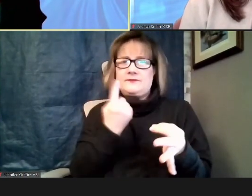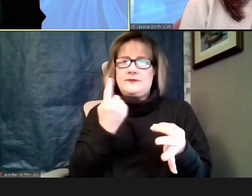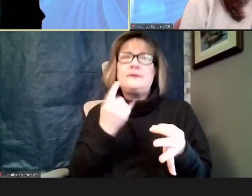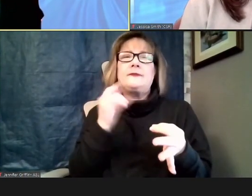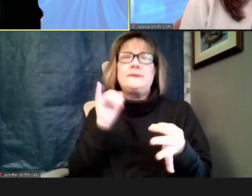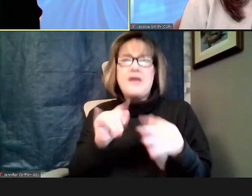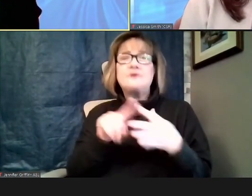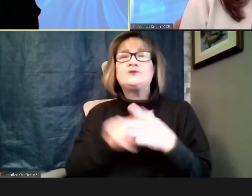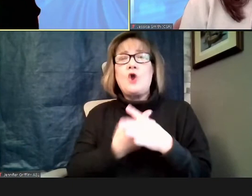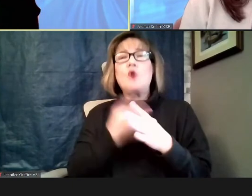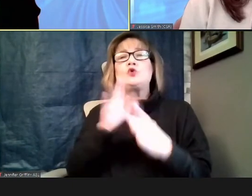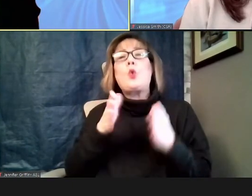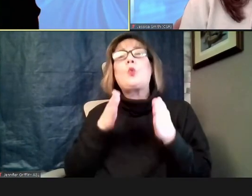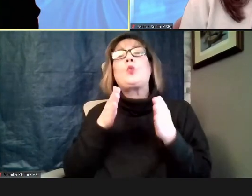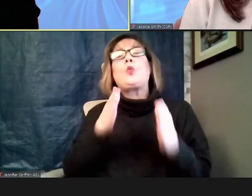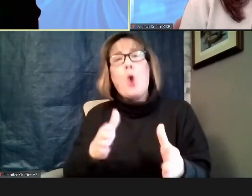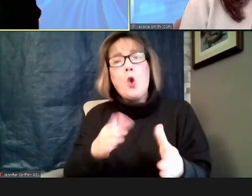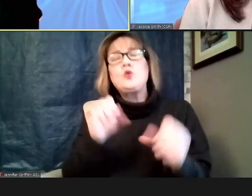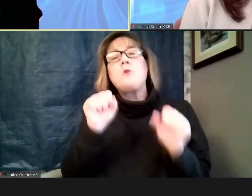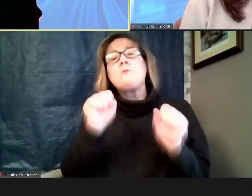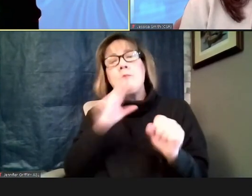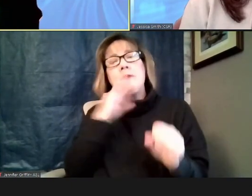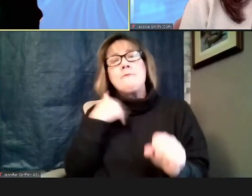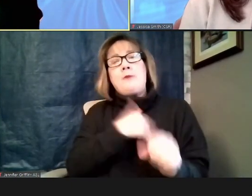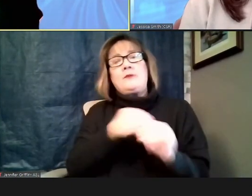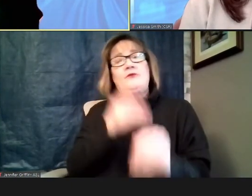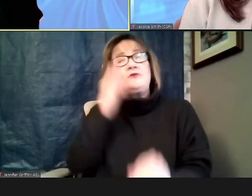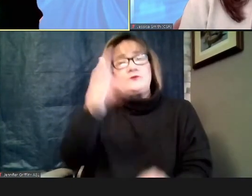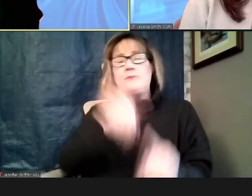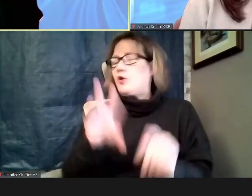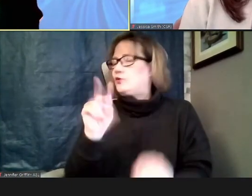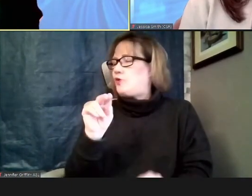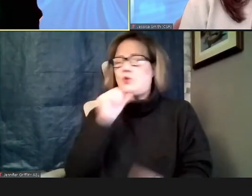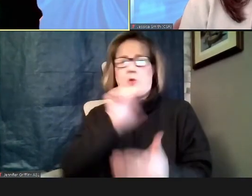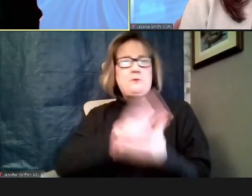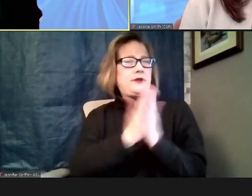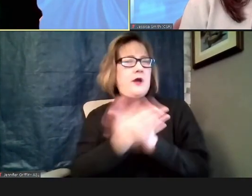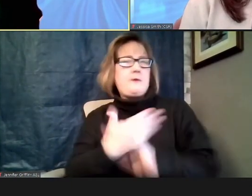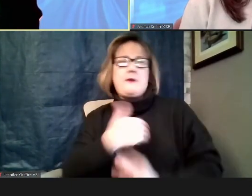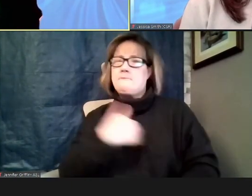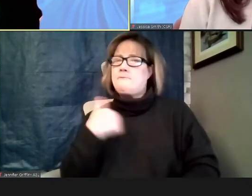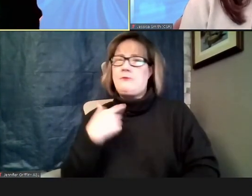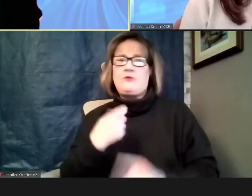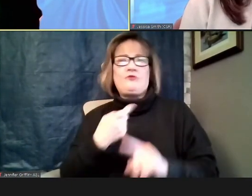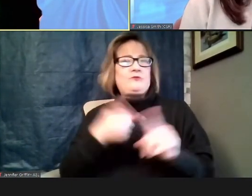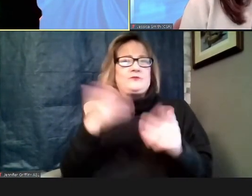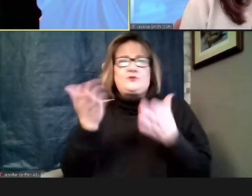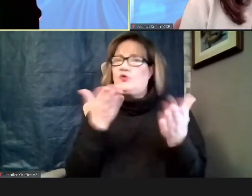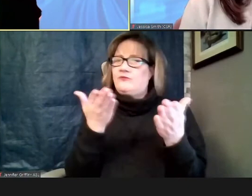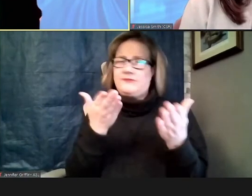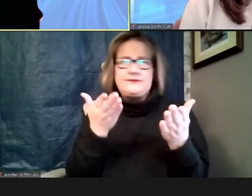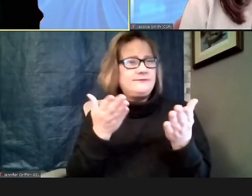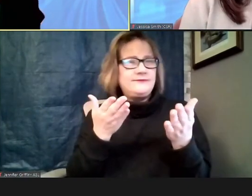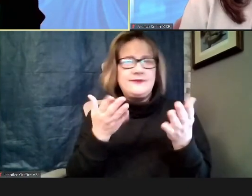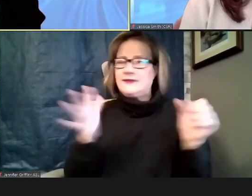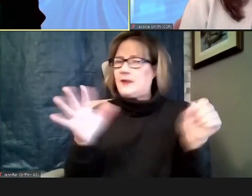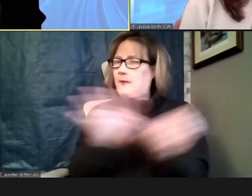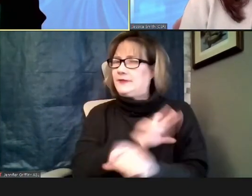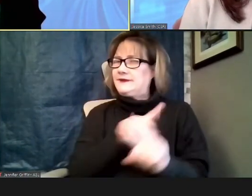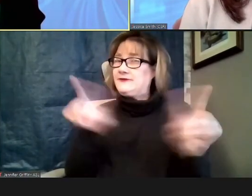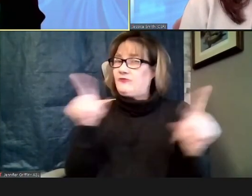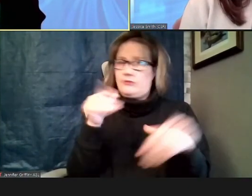road to potentially being a member in the future, but no, you do not become a member from serving. It's a completely different